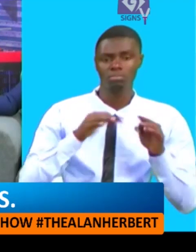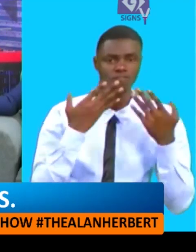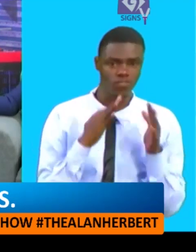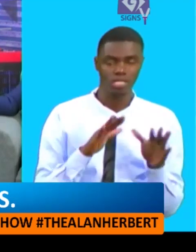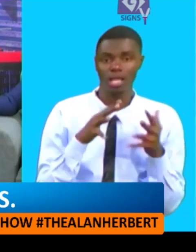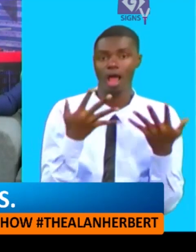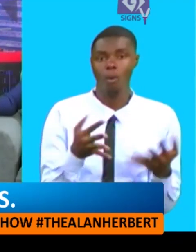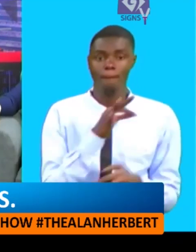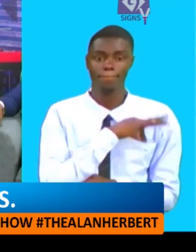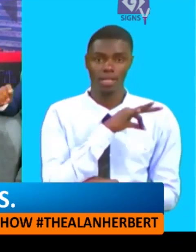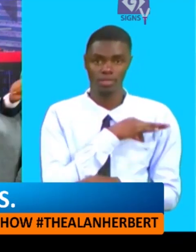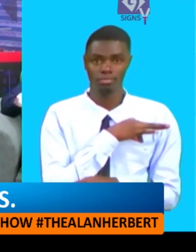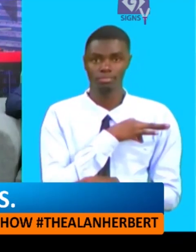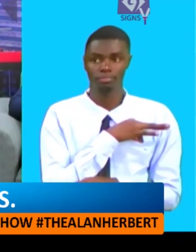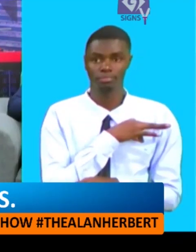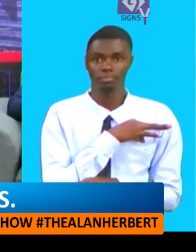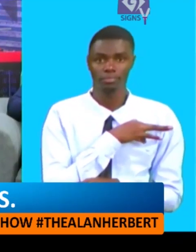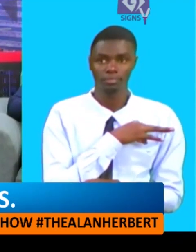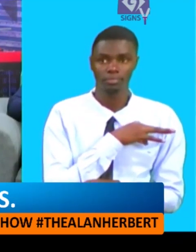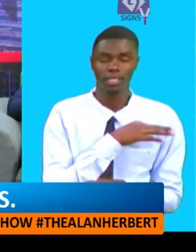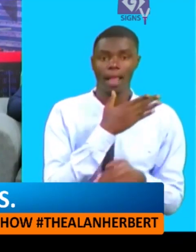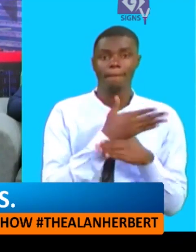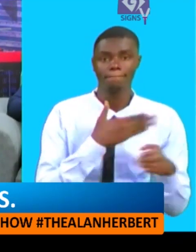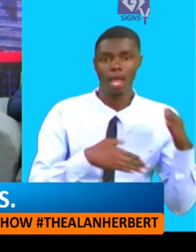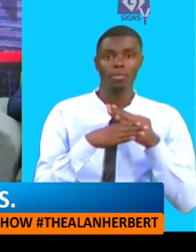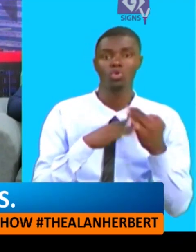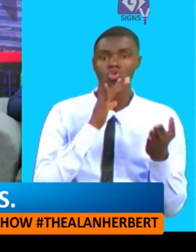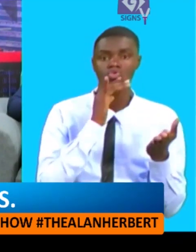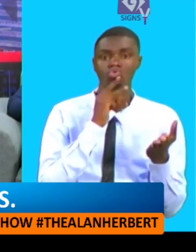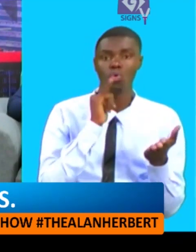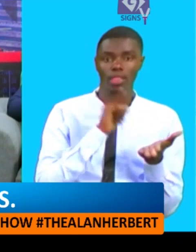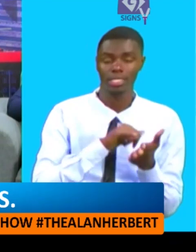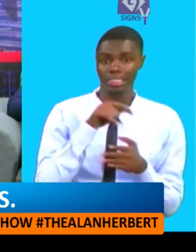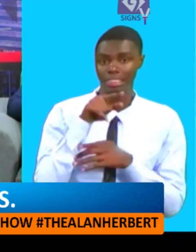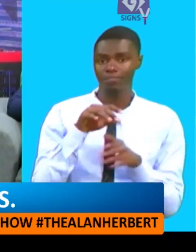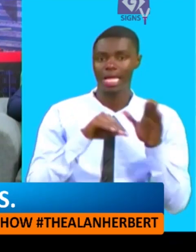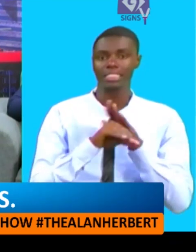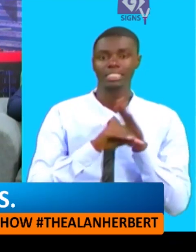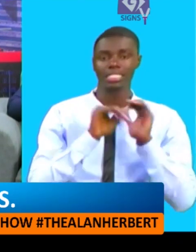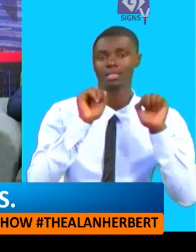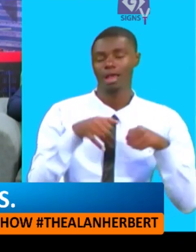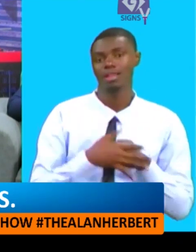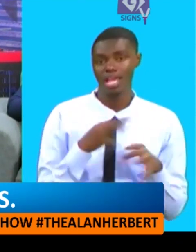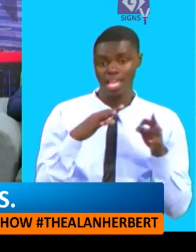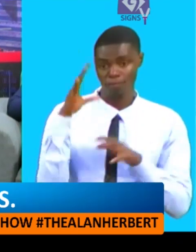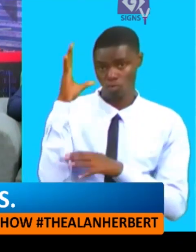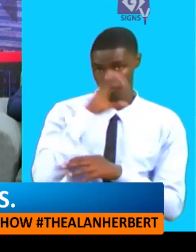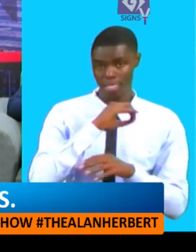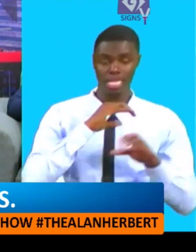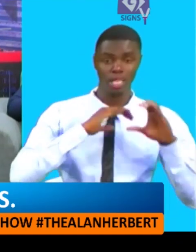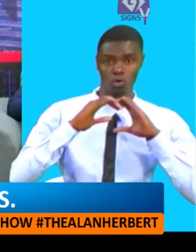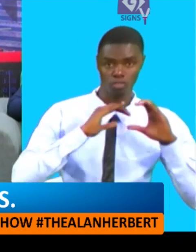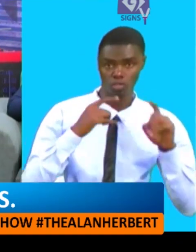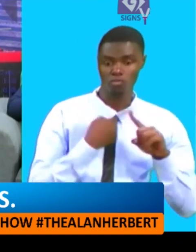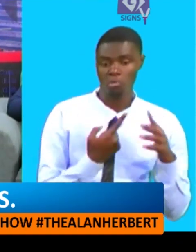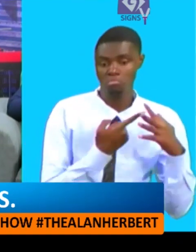how exactly benefits are built so that you are able to access them. If you missed the entire